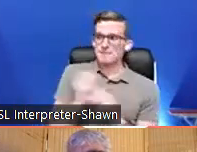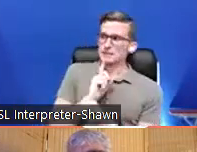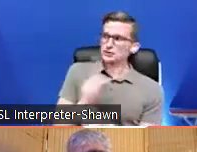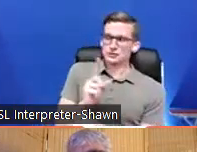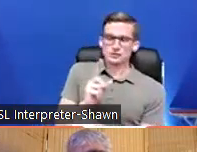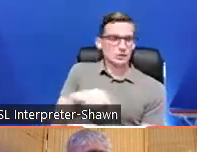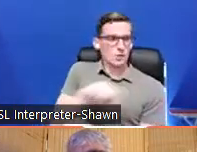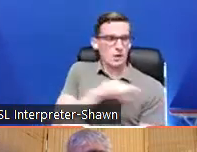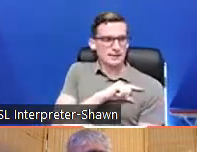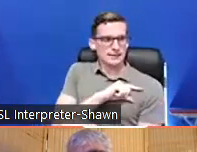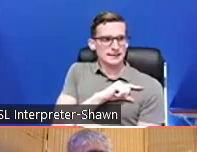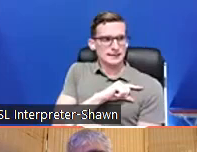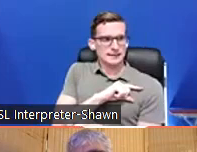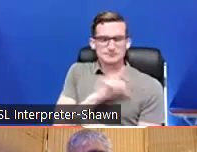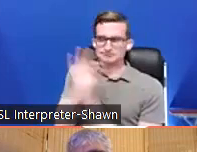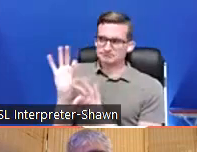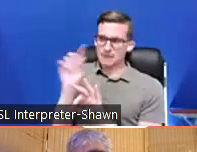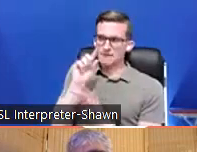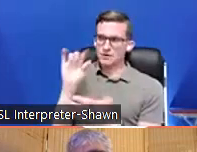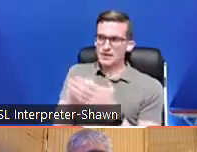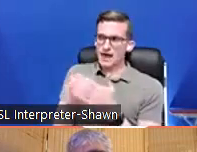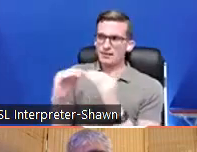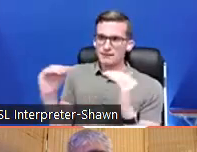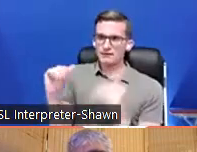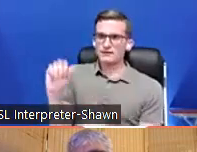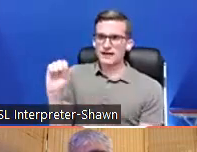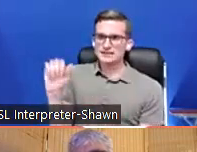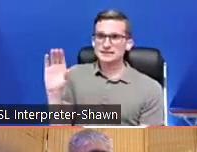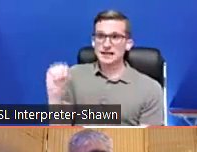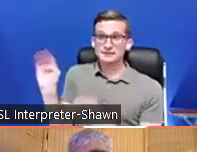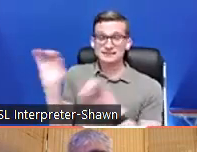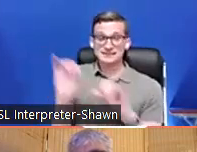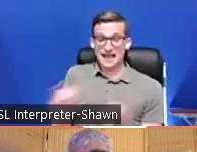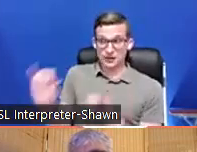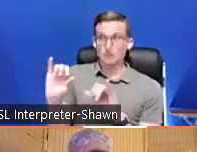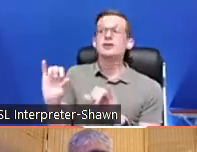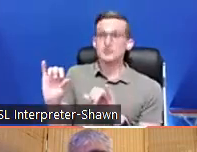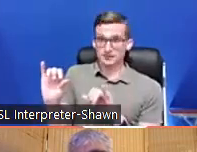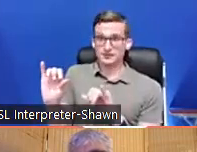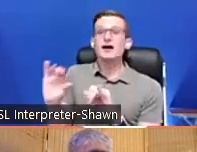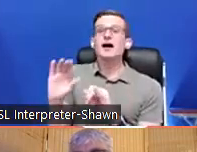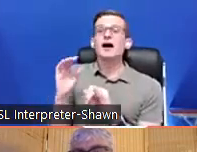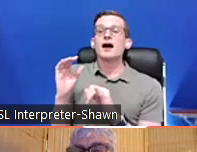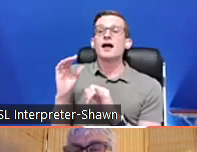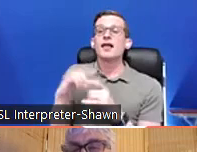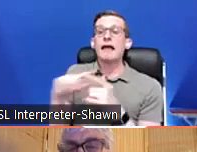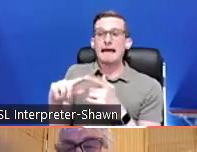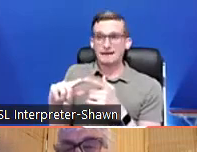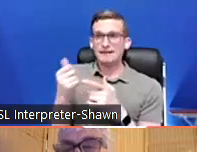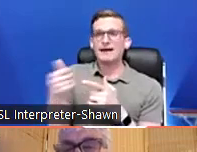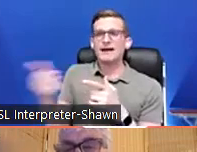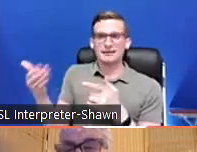particular level of the ASAM standard, that any of that will change. In